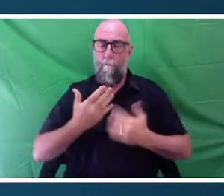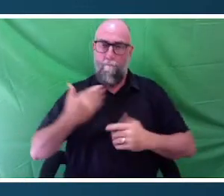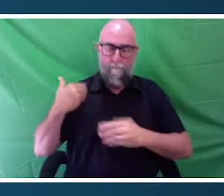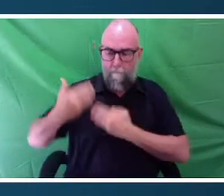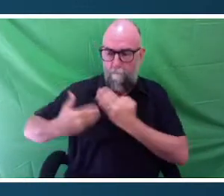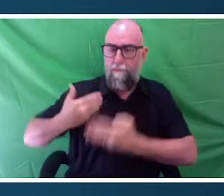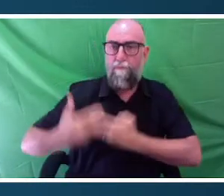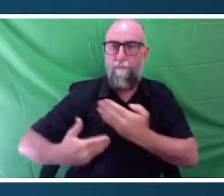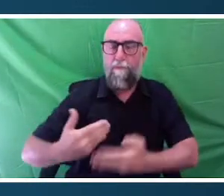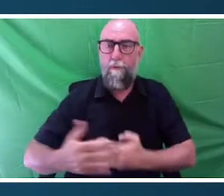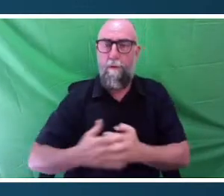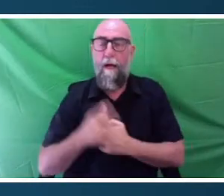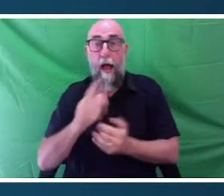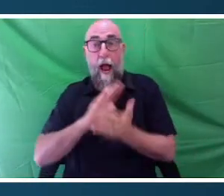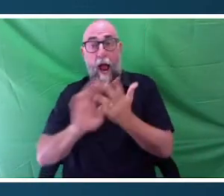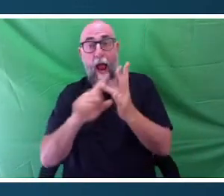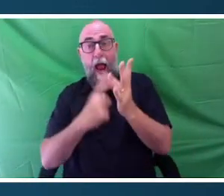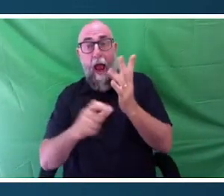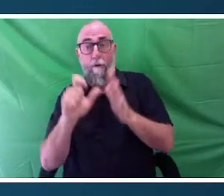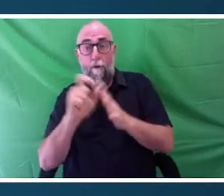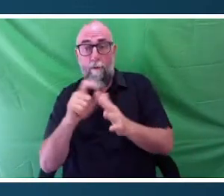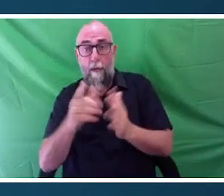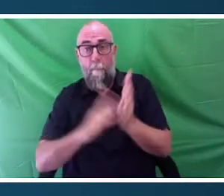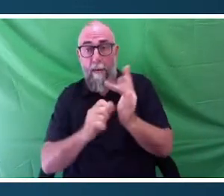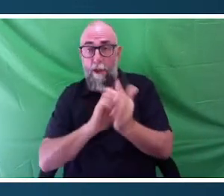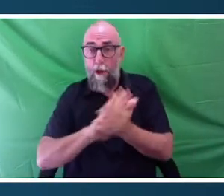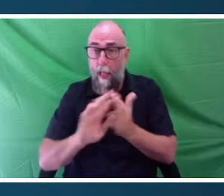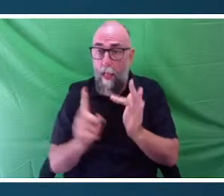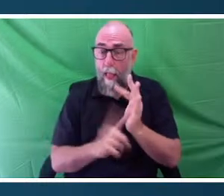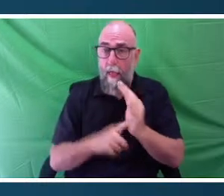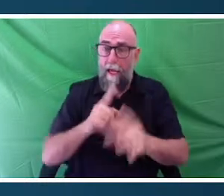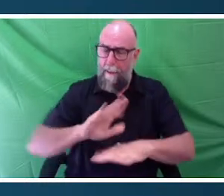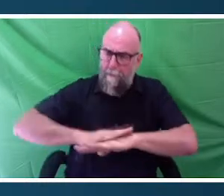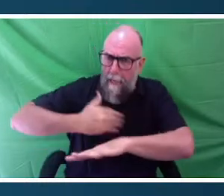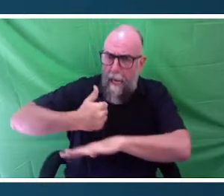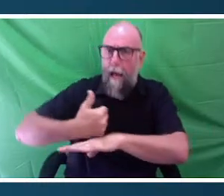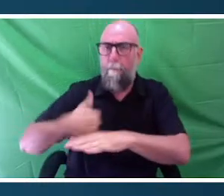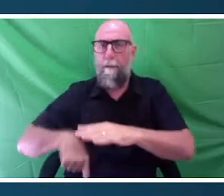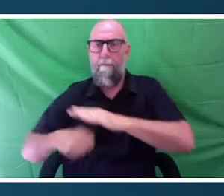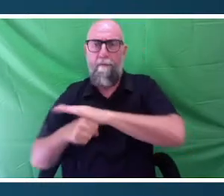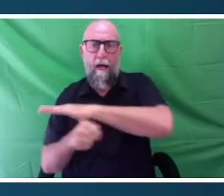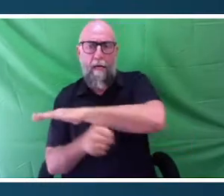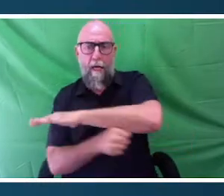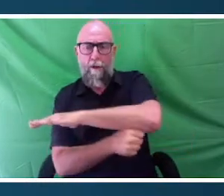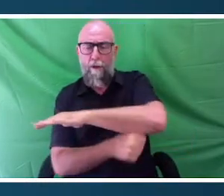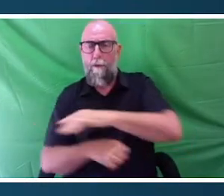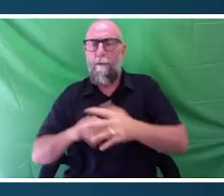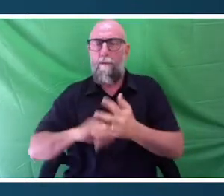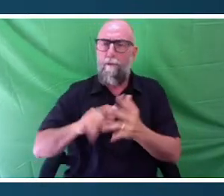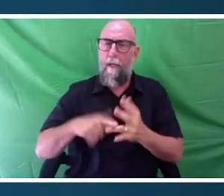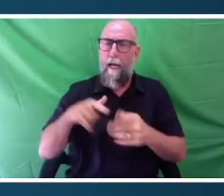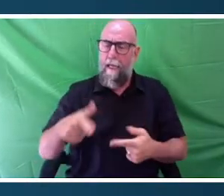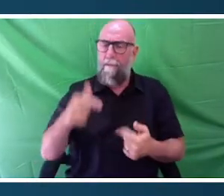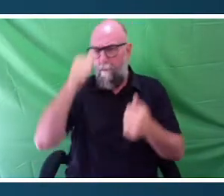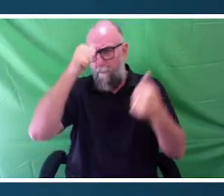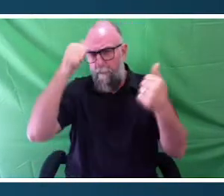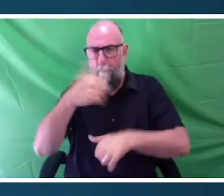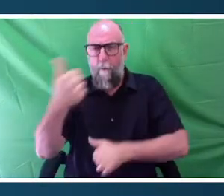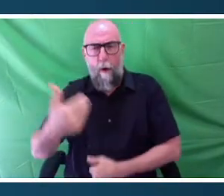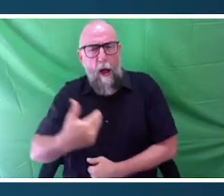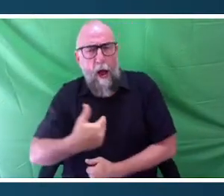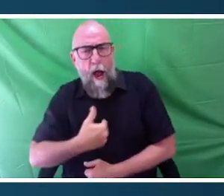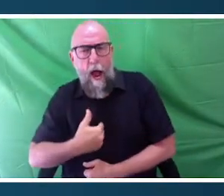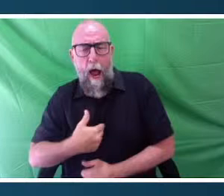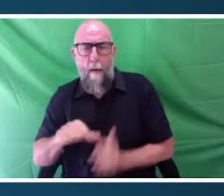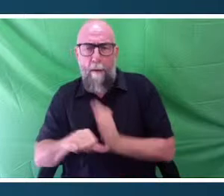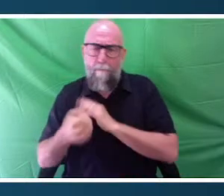Harold Mitchell, the visionary behind the foundation that bears his name, is renowned for his philanthropy and his commitment